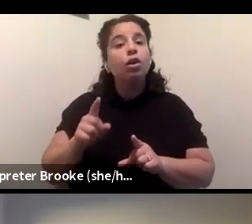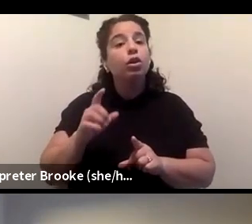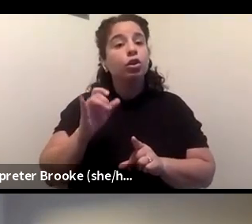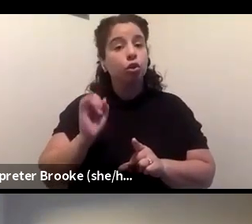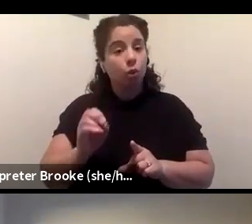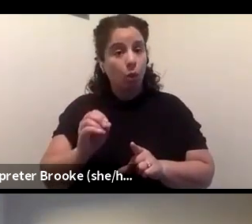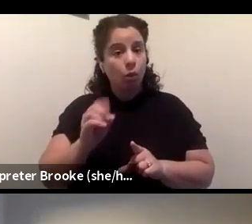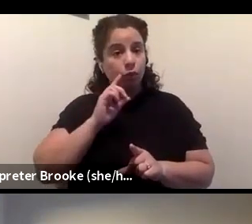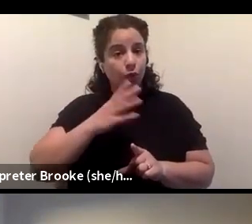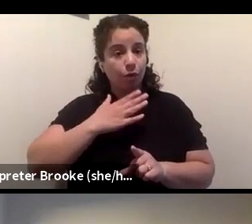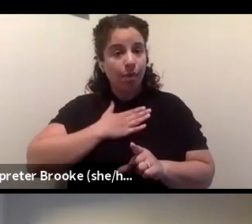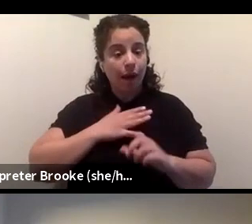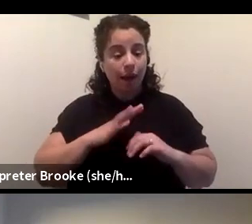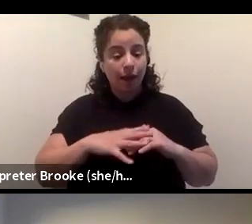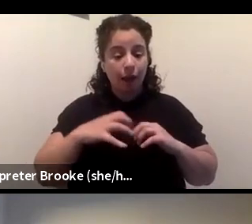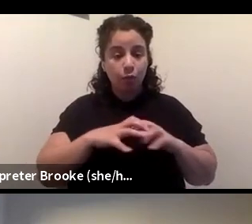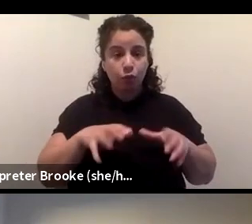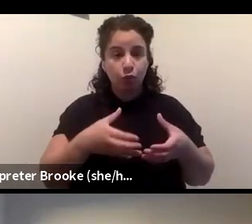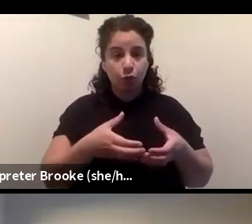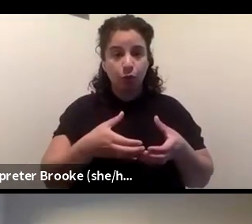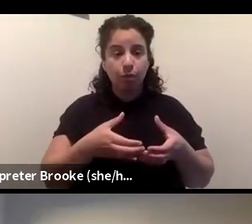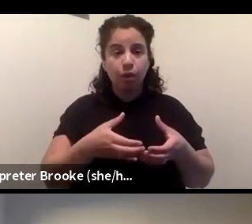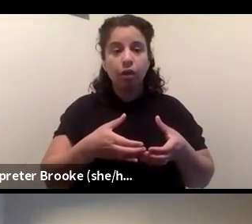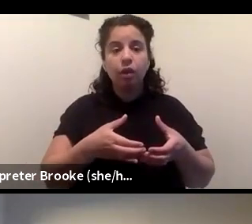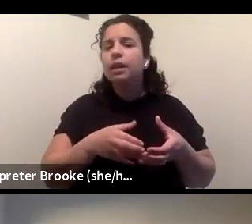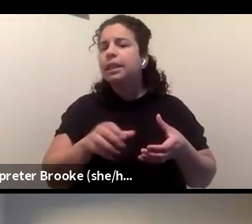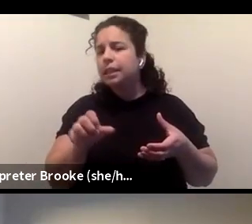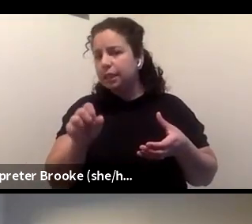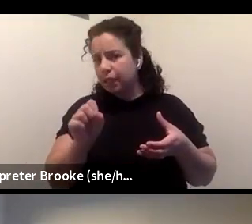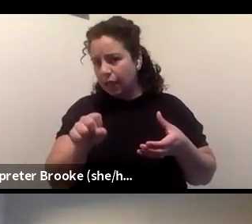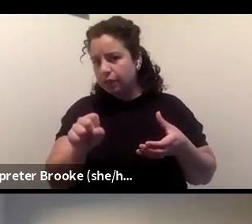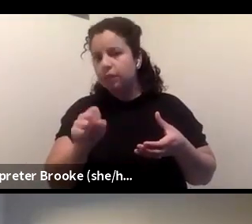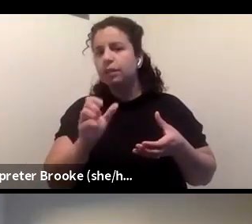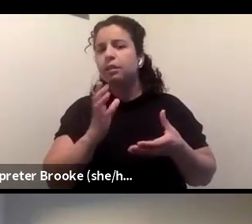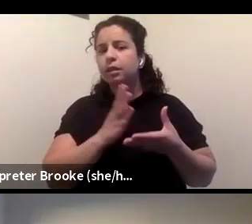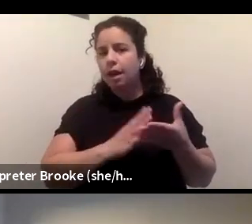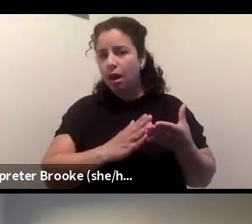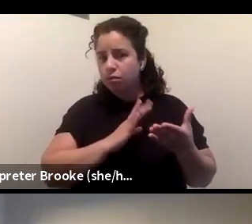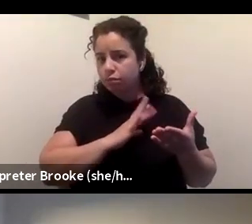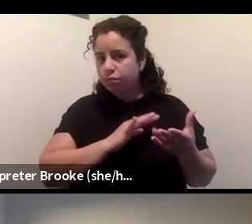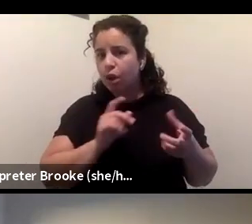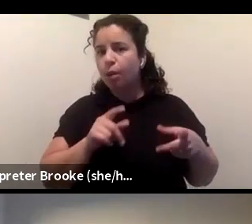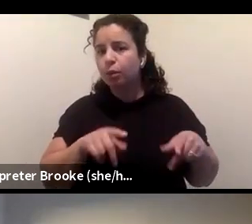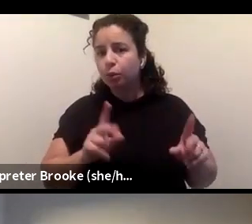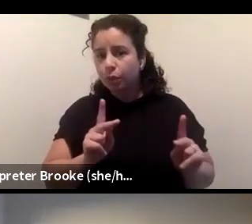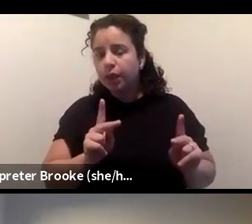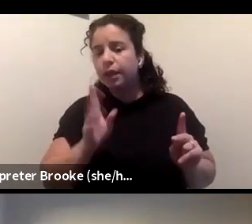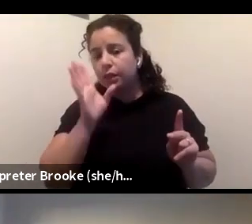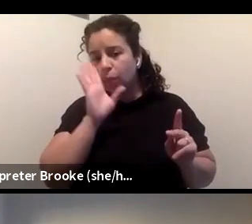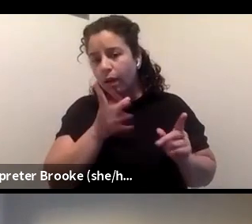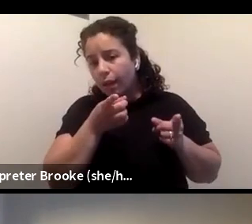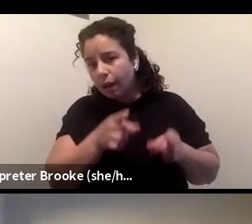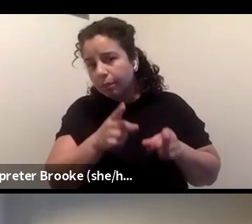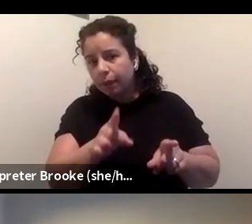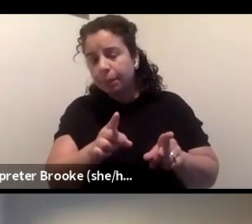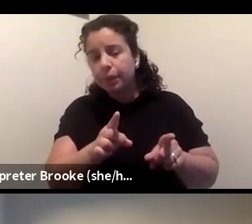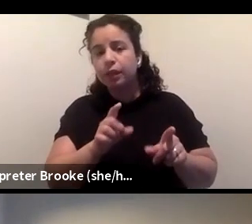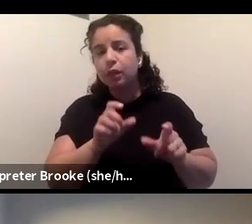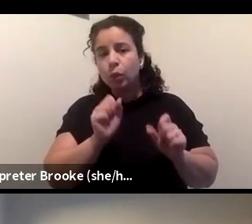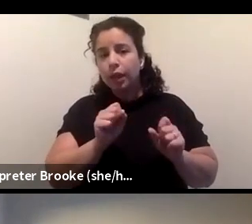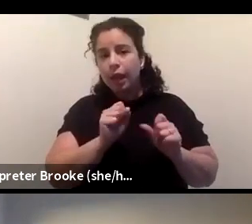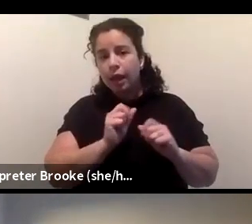that, yes, we have a lot of really amazing opportunities coming up to build